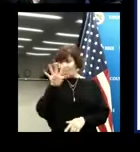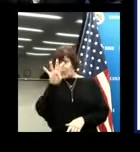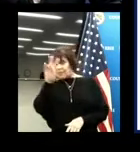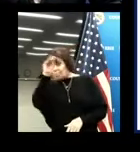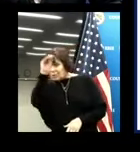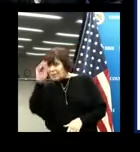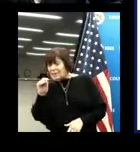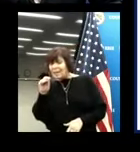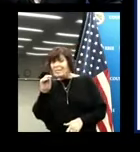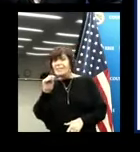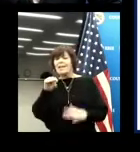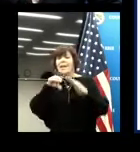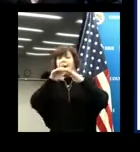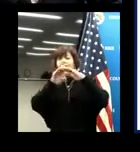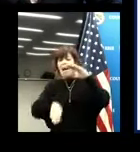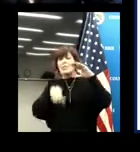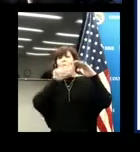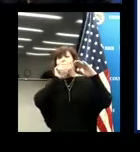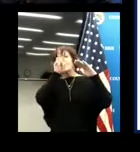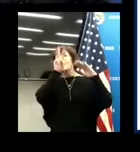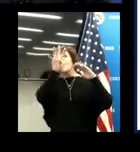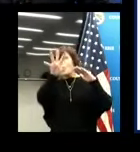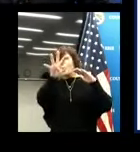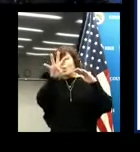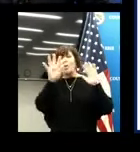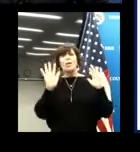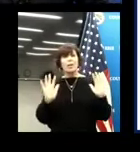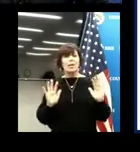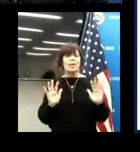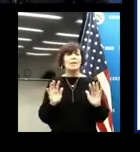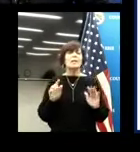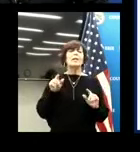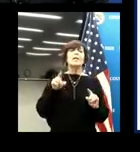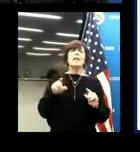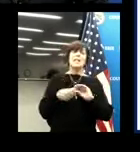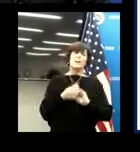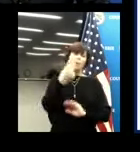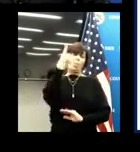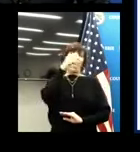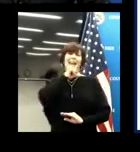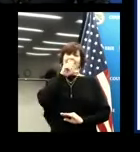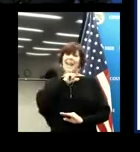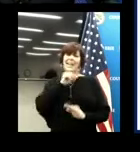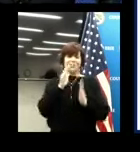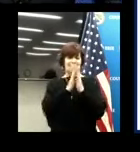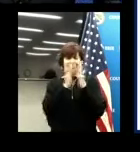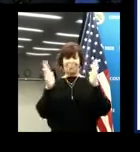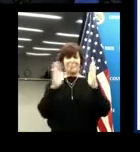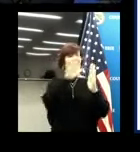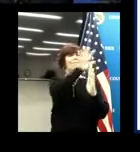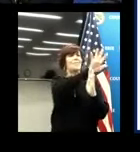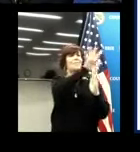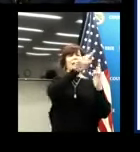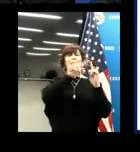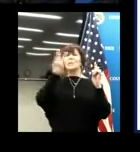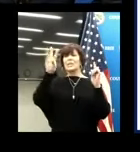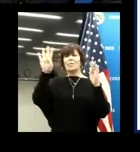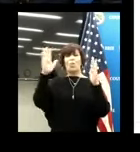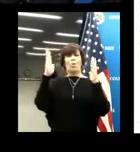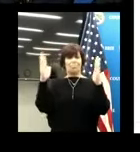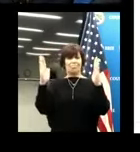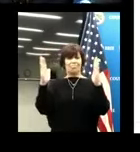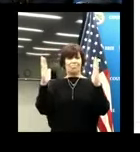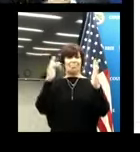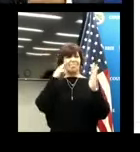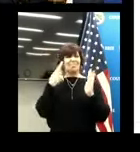47% under the 64 and under, who are being hospitalized, and the number one age range is 55 to 64. Here's